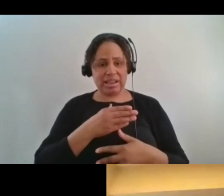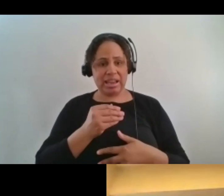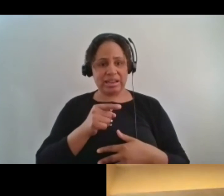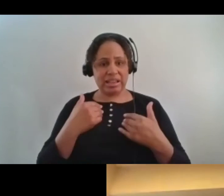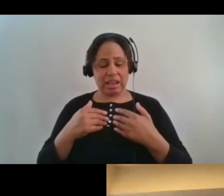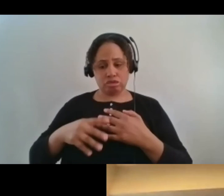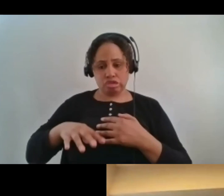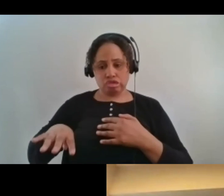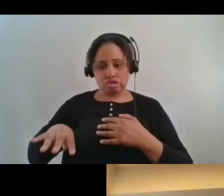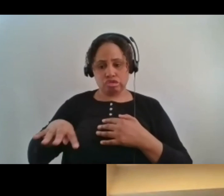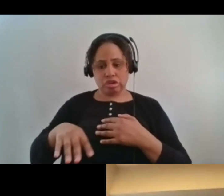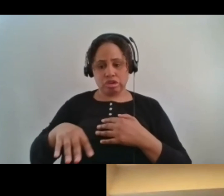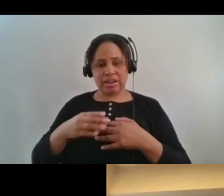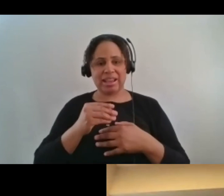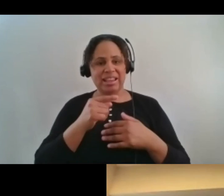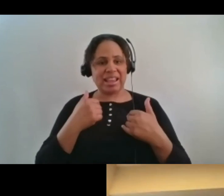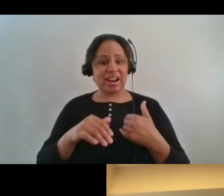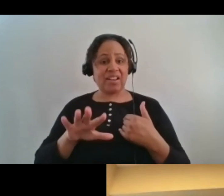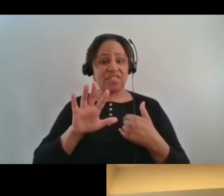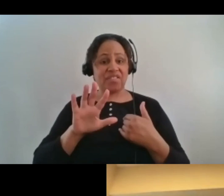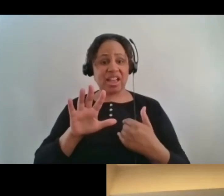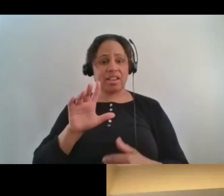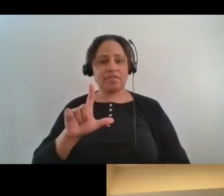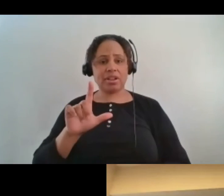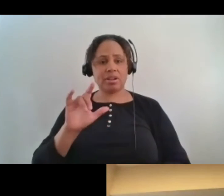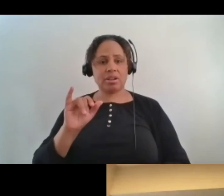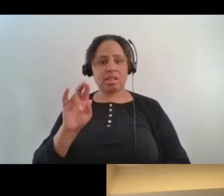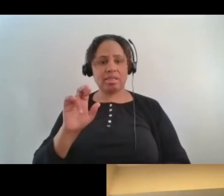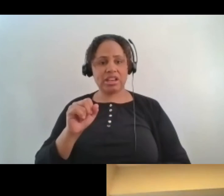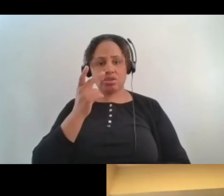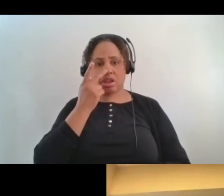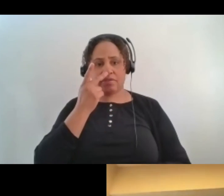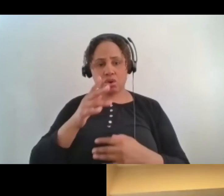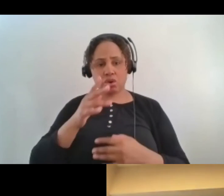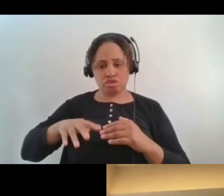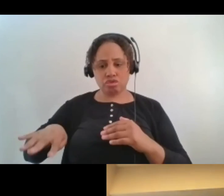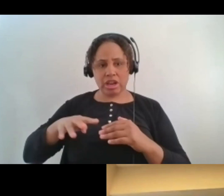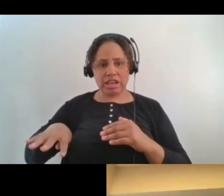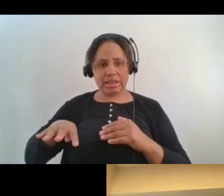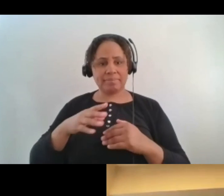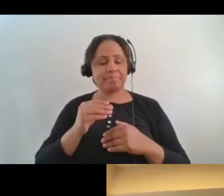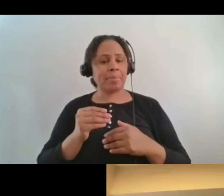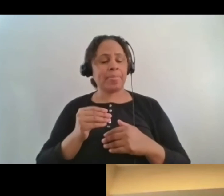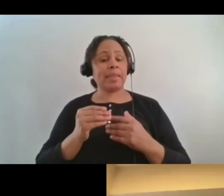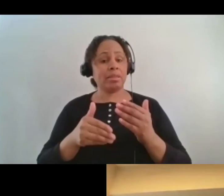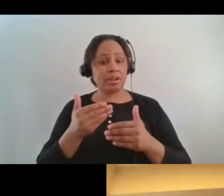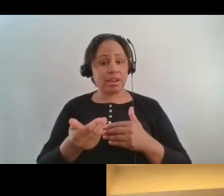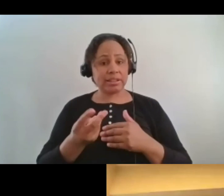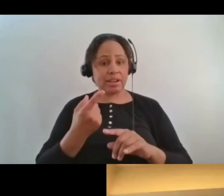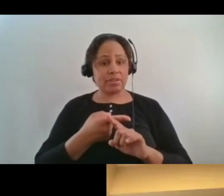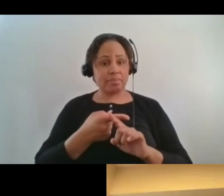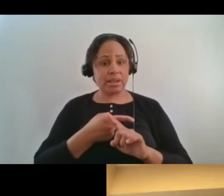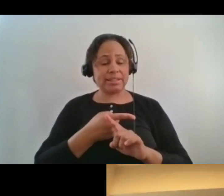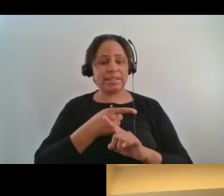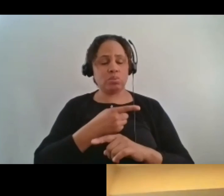of urine that was drained. And over the course of the next several months, he was initially on dialysis. Over the